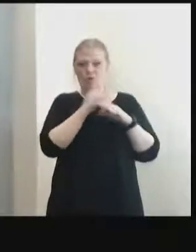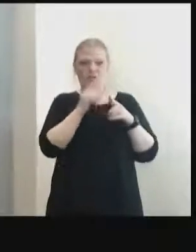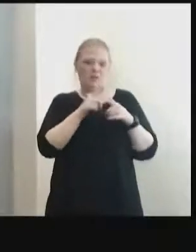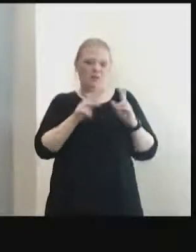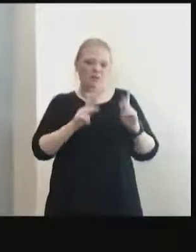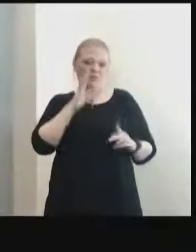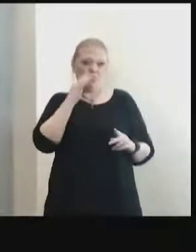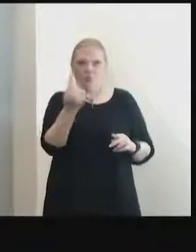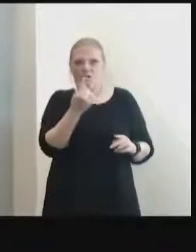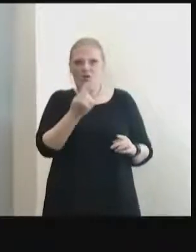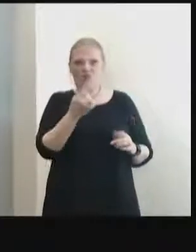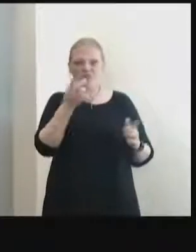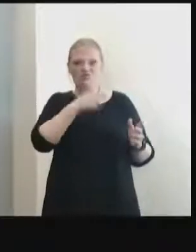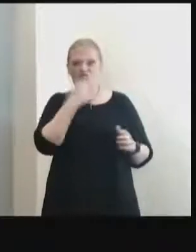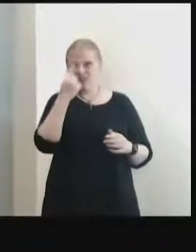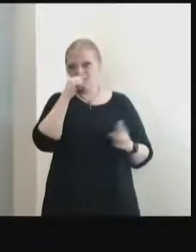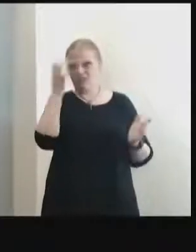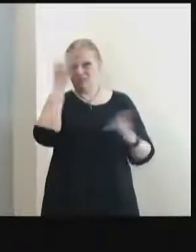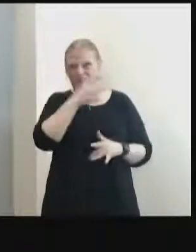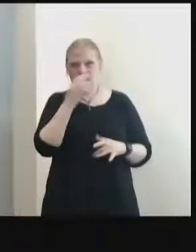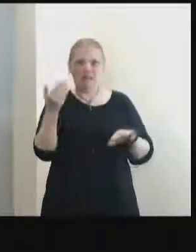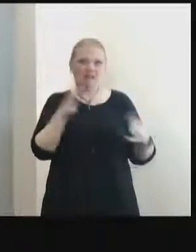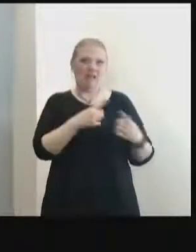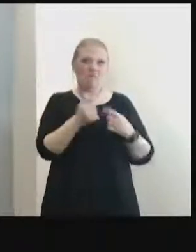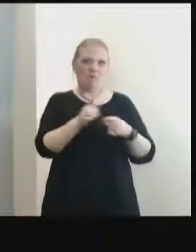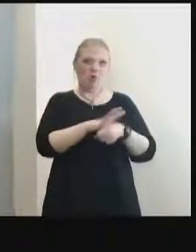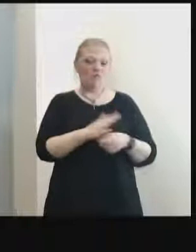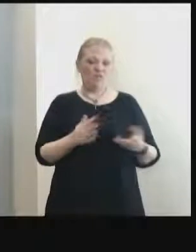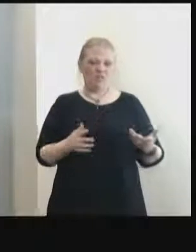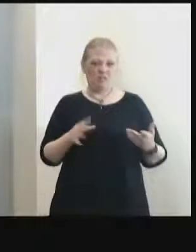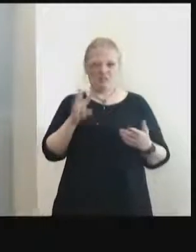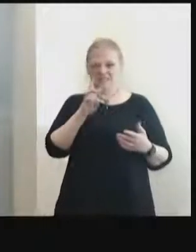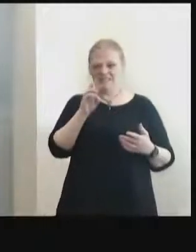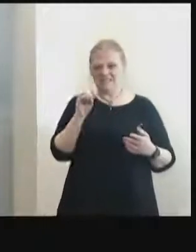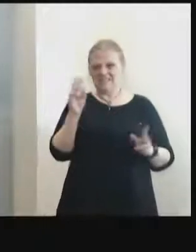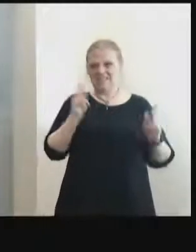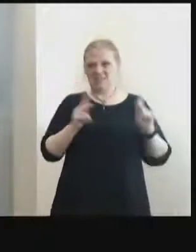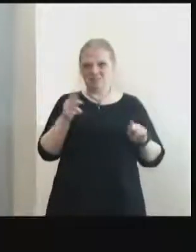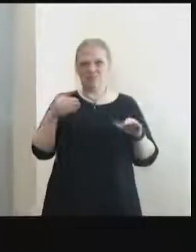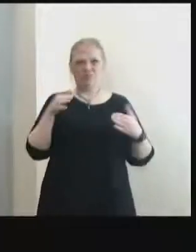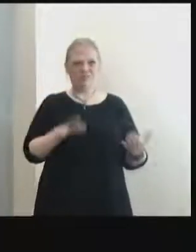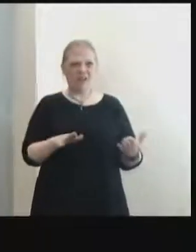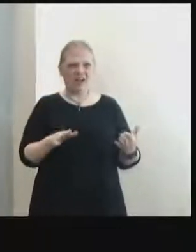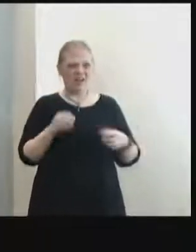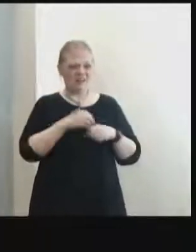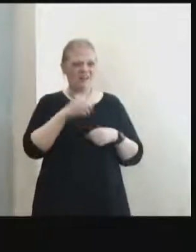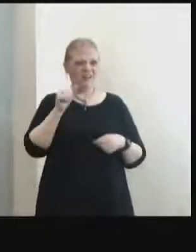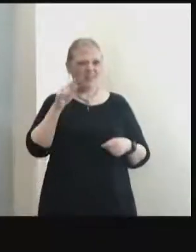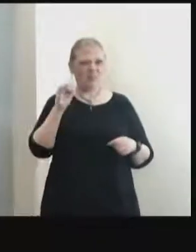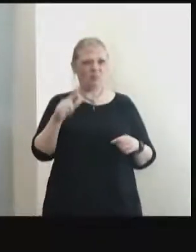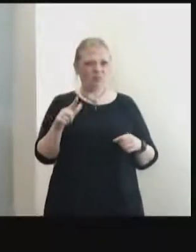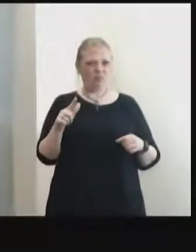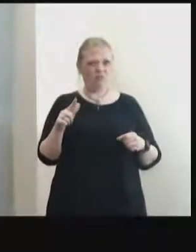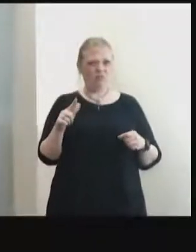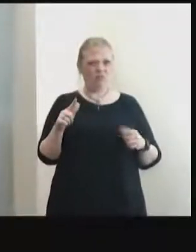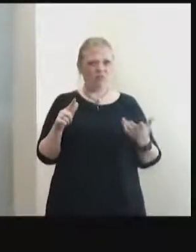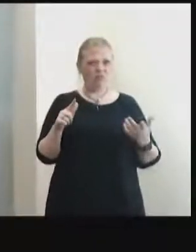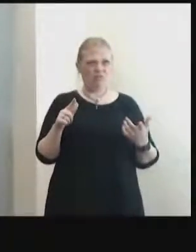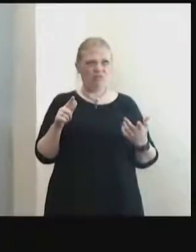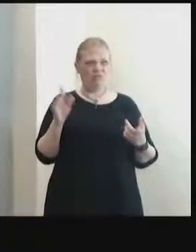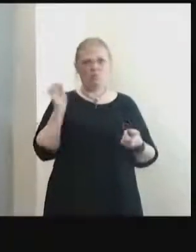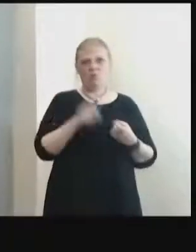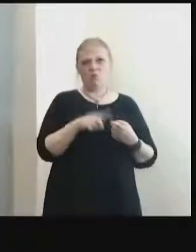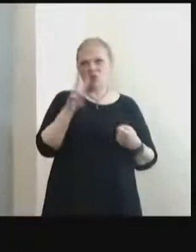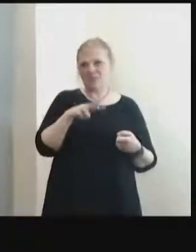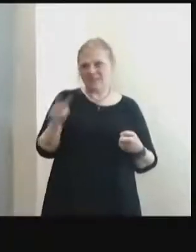risk for getting very sick and dying of COVID-19. 60 individuals died of COVID-19 in April, through April